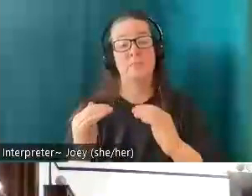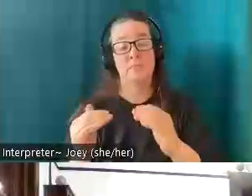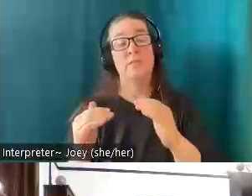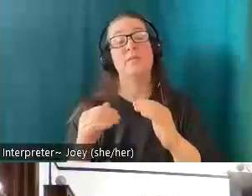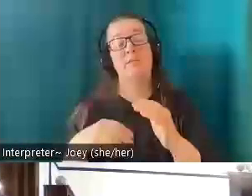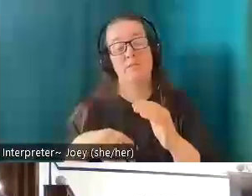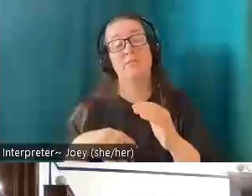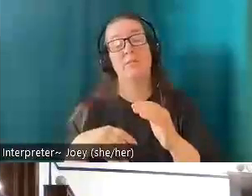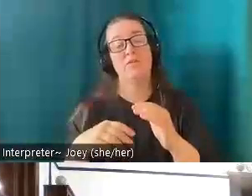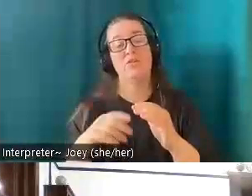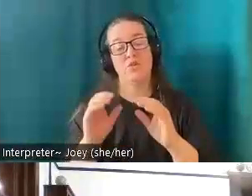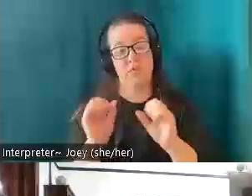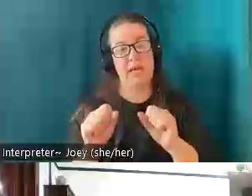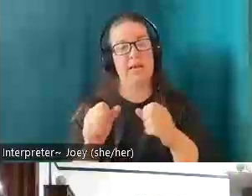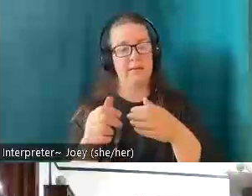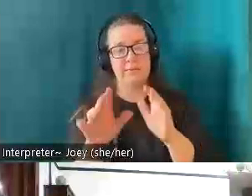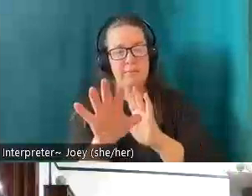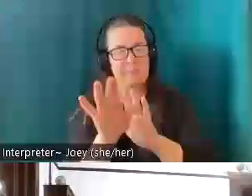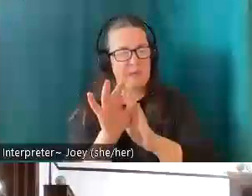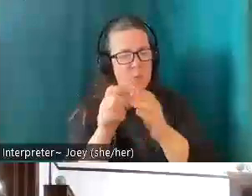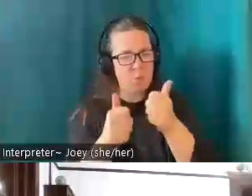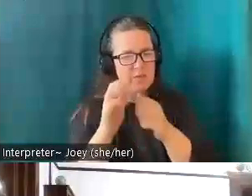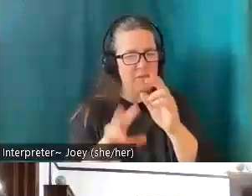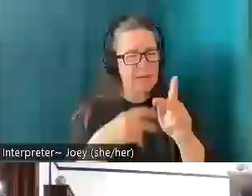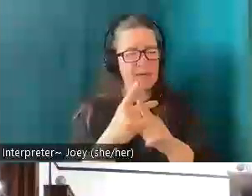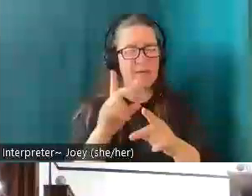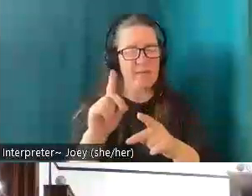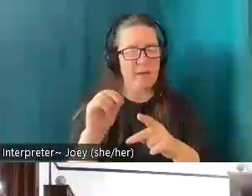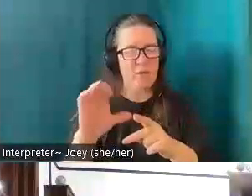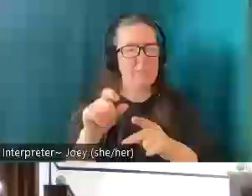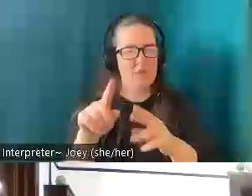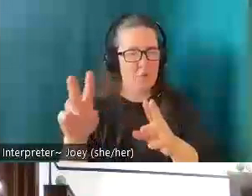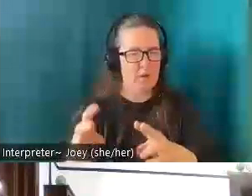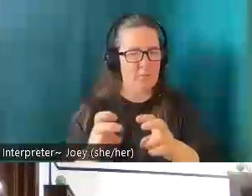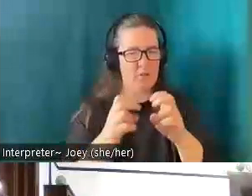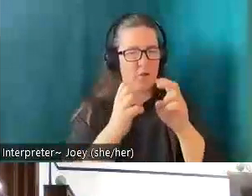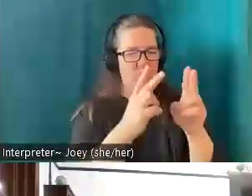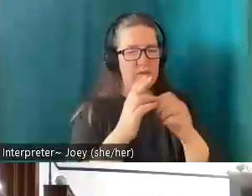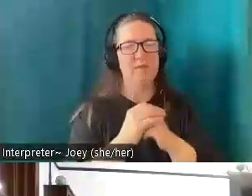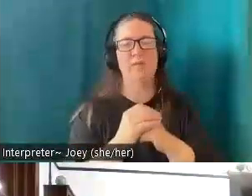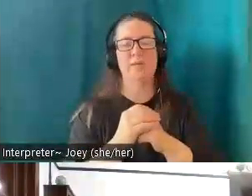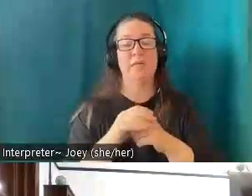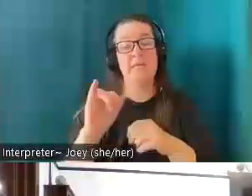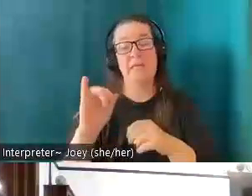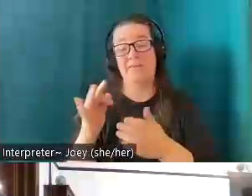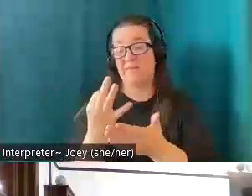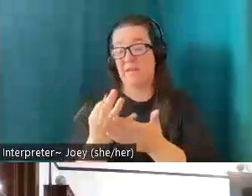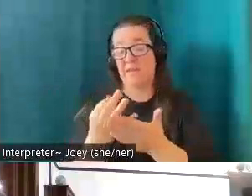select if it's a 990, which year it came from. If they're financial documents, you can also select which year you uploaded.